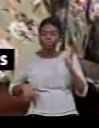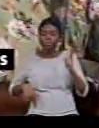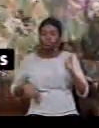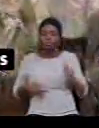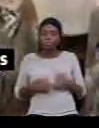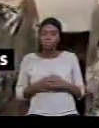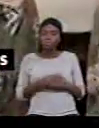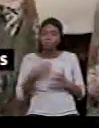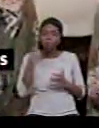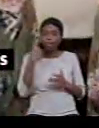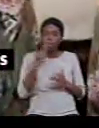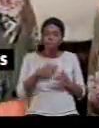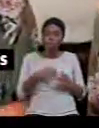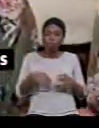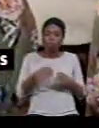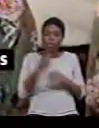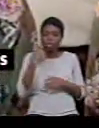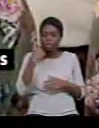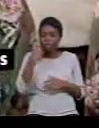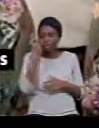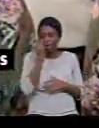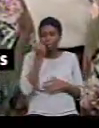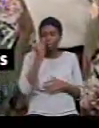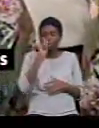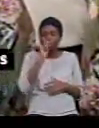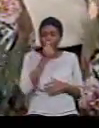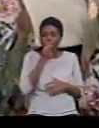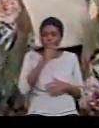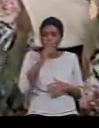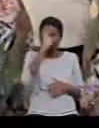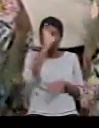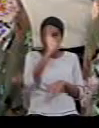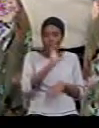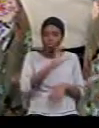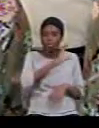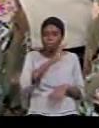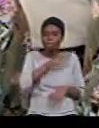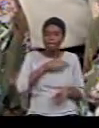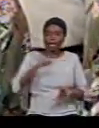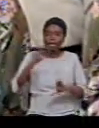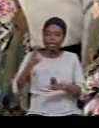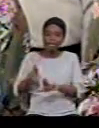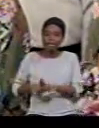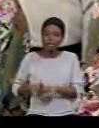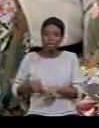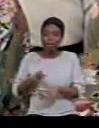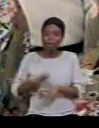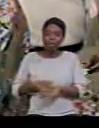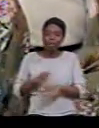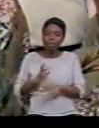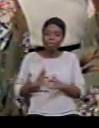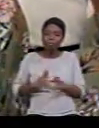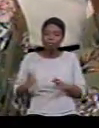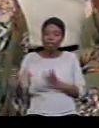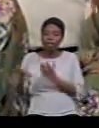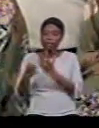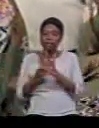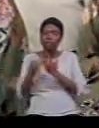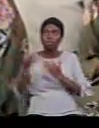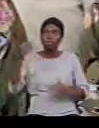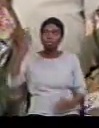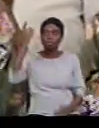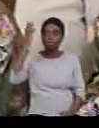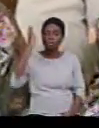Lord, who despite the shame endured the cross and sat down on the right hand of